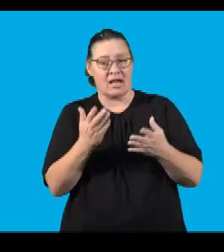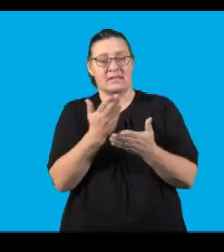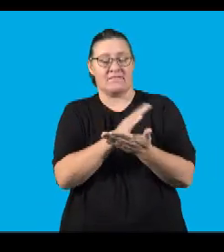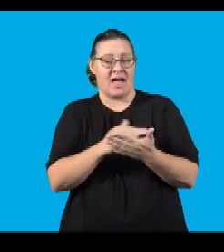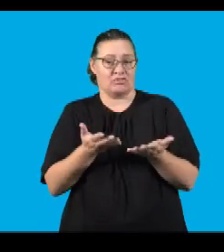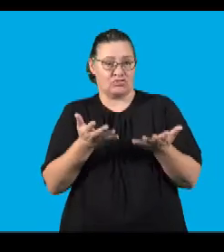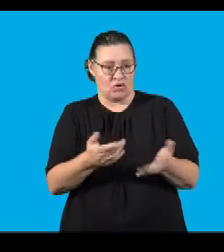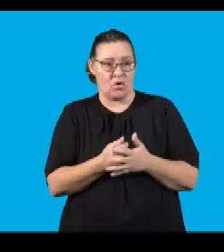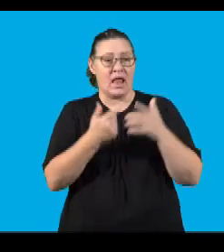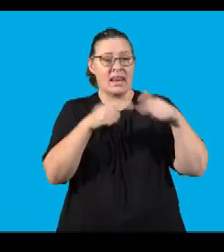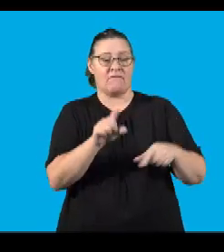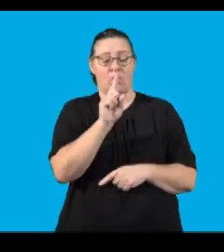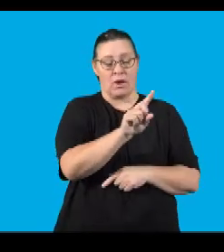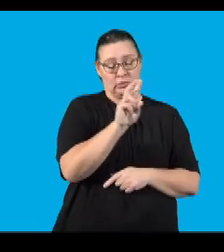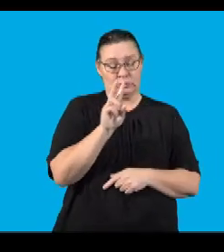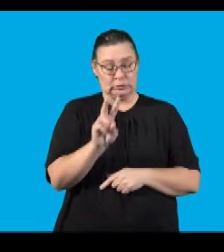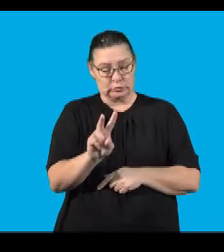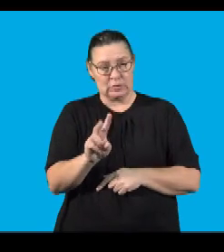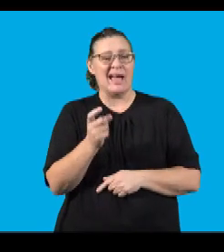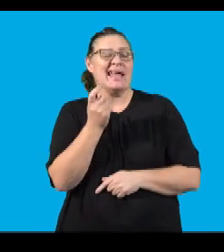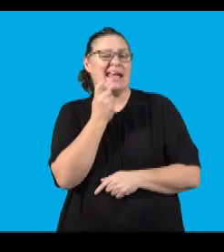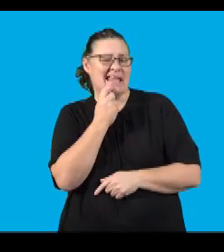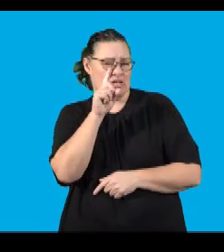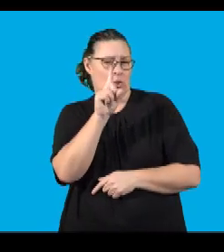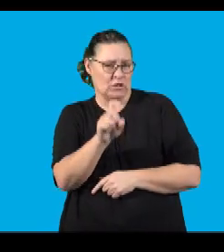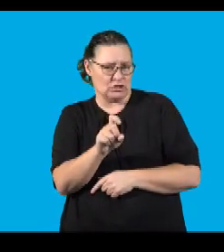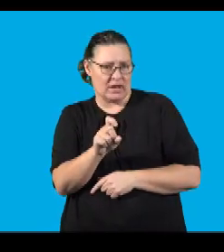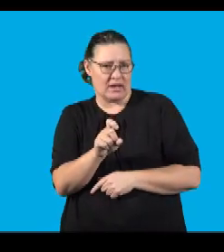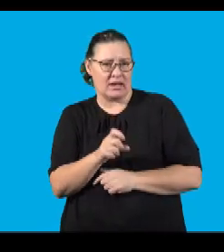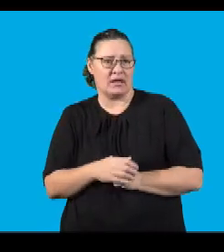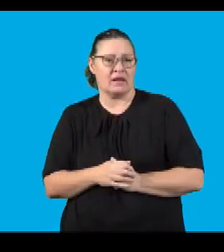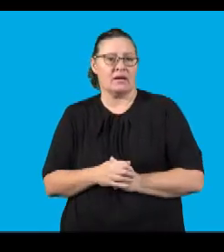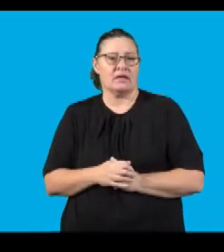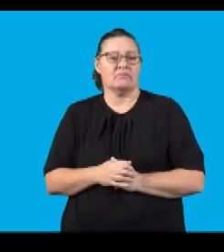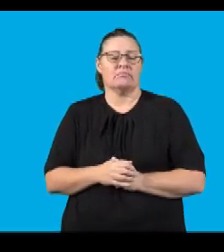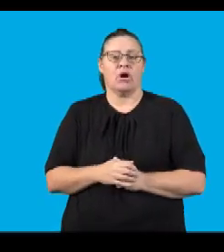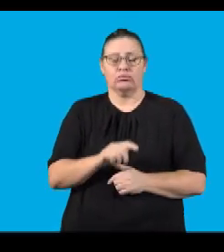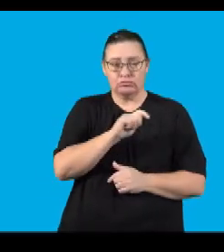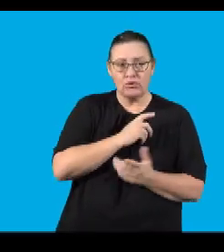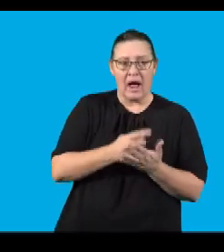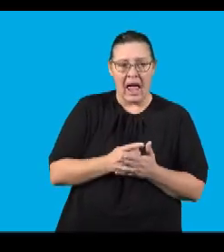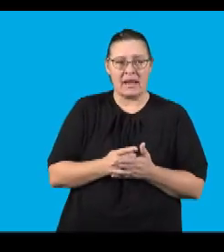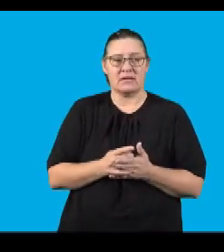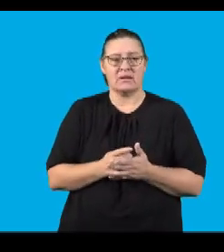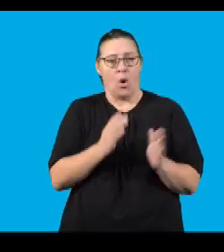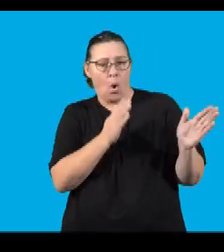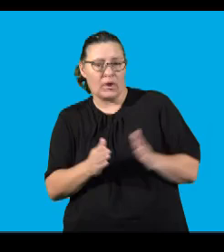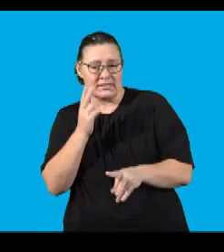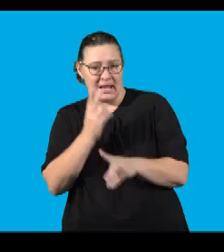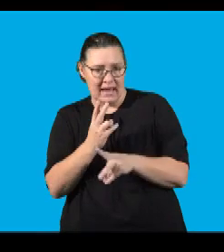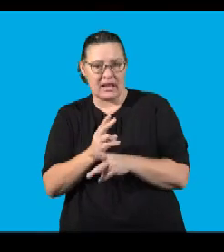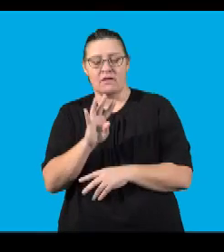are divided as follows. Level 1 and 2, the easy questions, the literal and reorganization, will